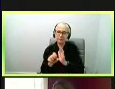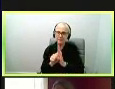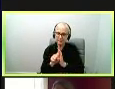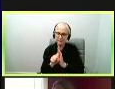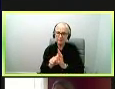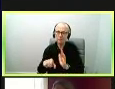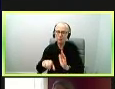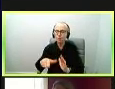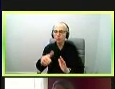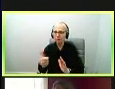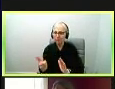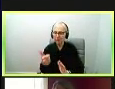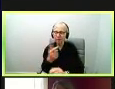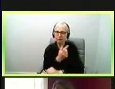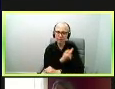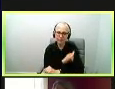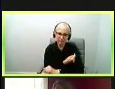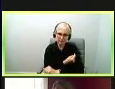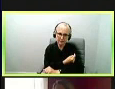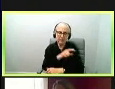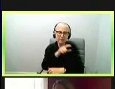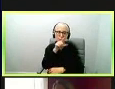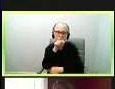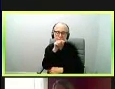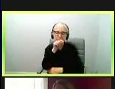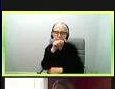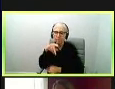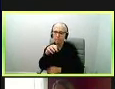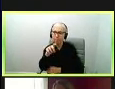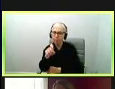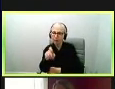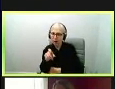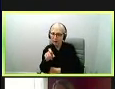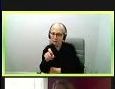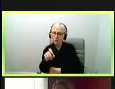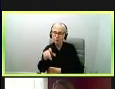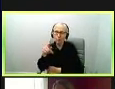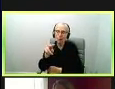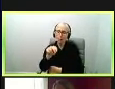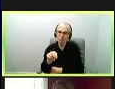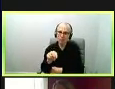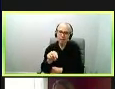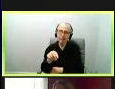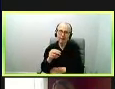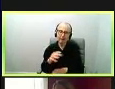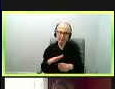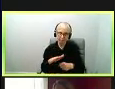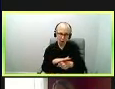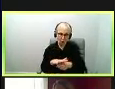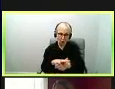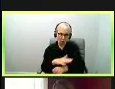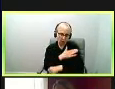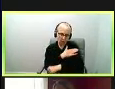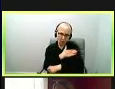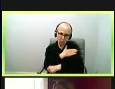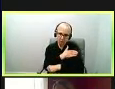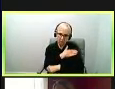other childhood vaccines, like the chickenpox shot, like the pneumonia shot. Kids have local reactions around